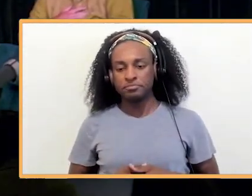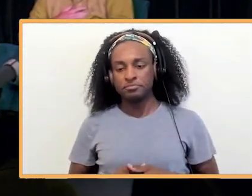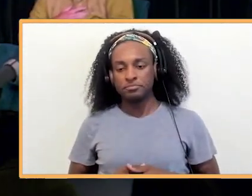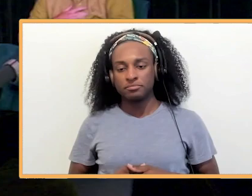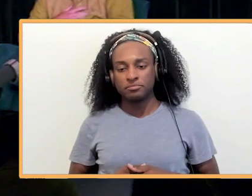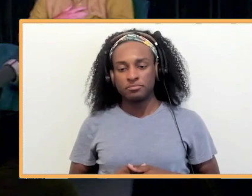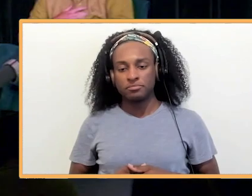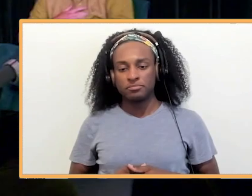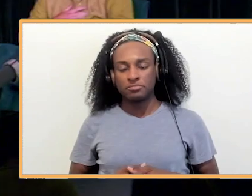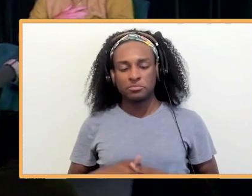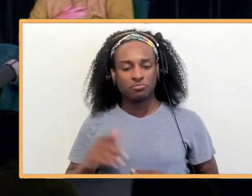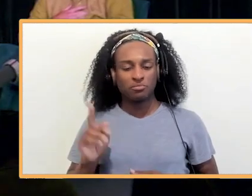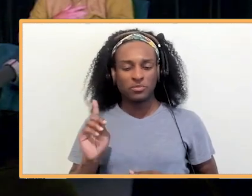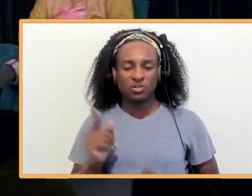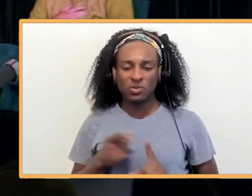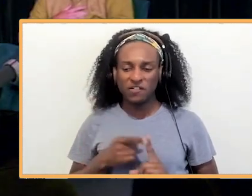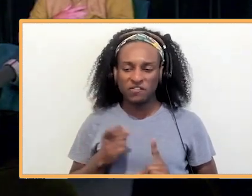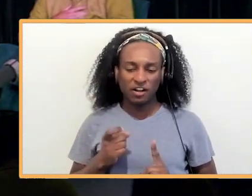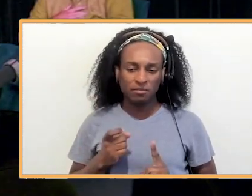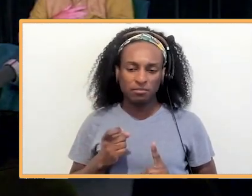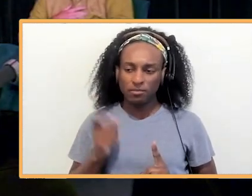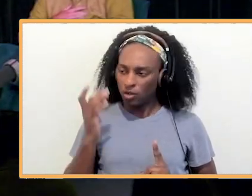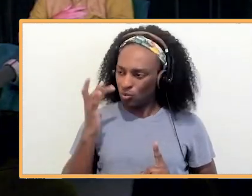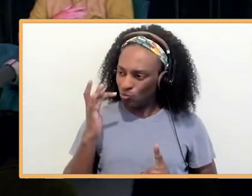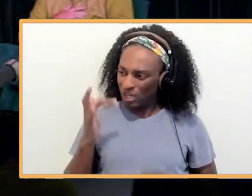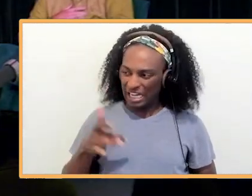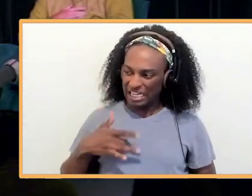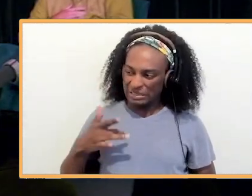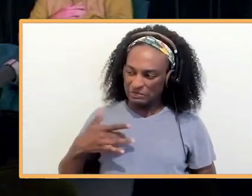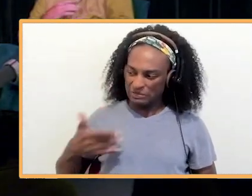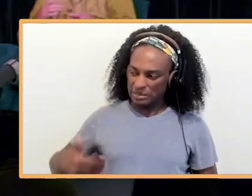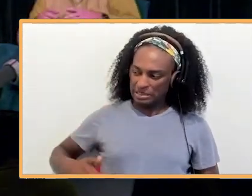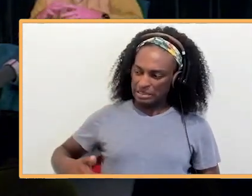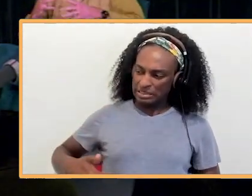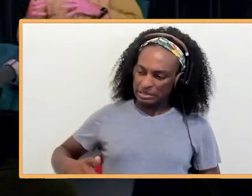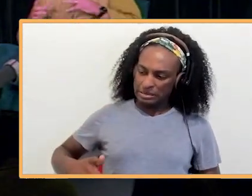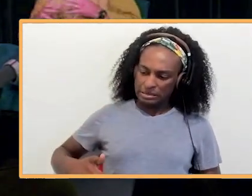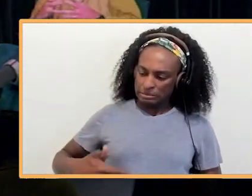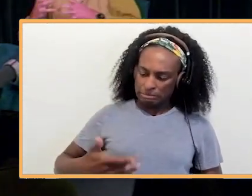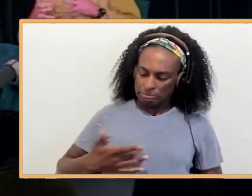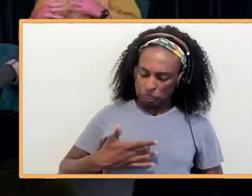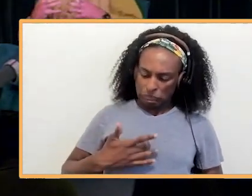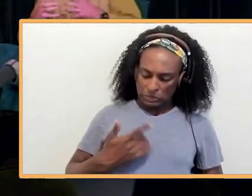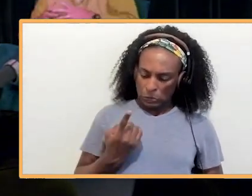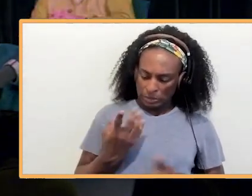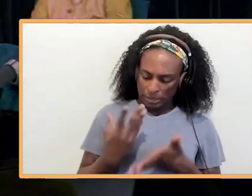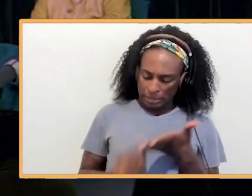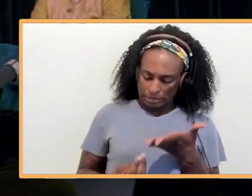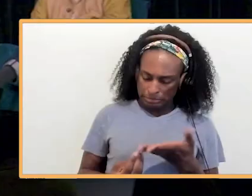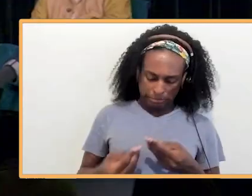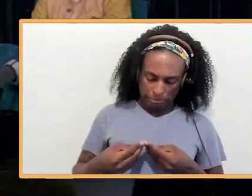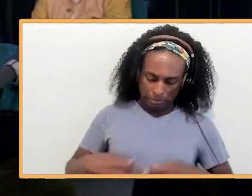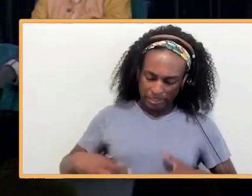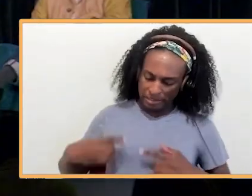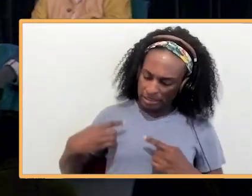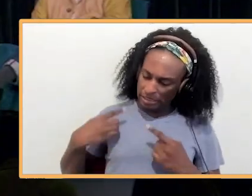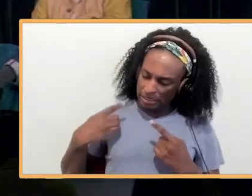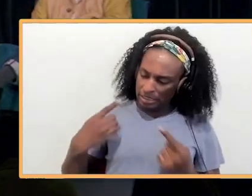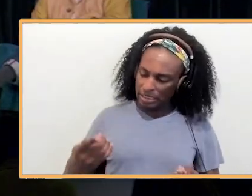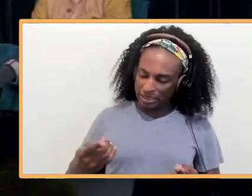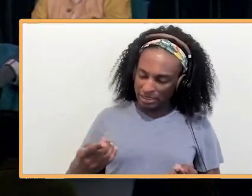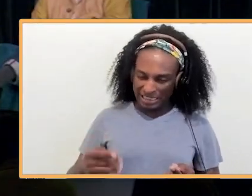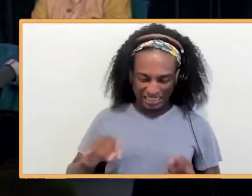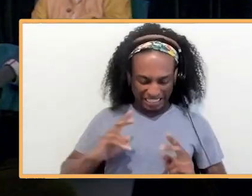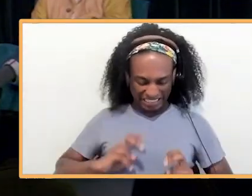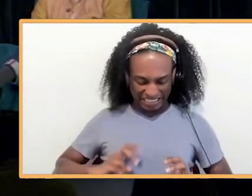there for so long? Did someone put it there? Why do I think interrogating that, I think, is a really